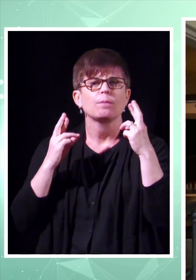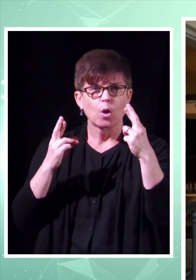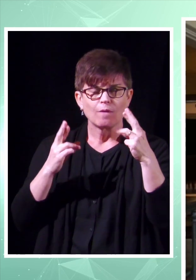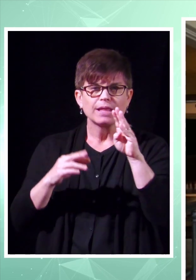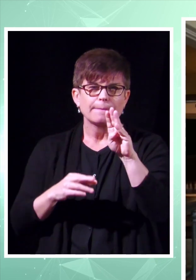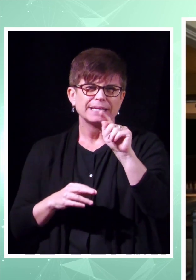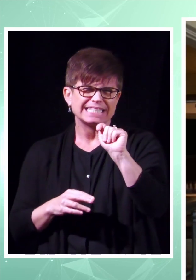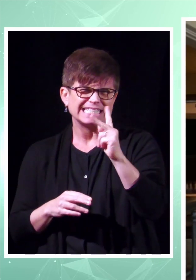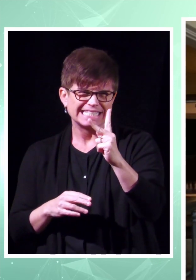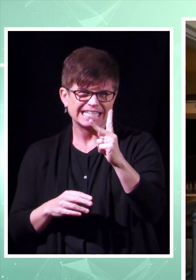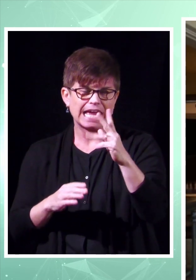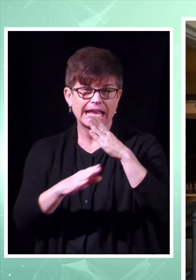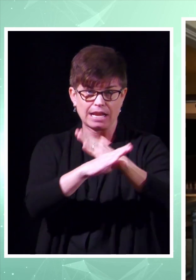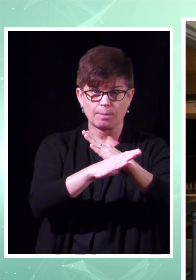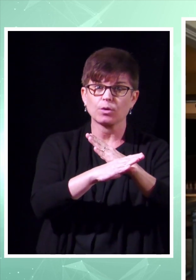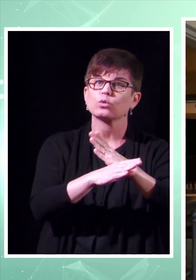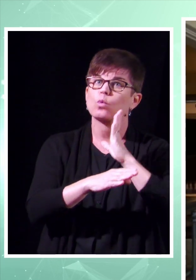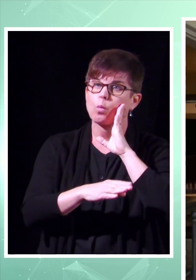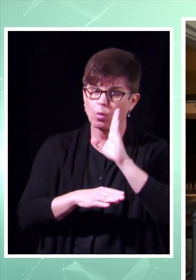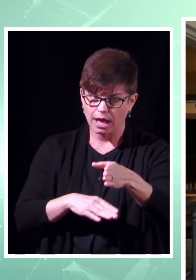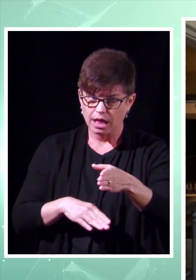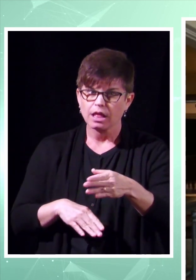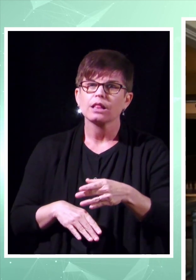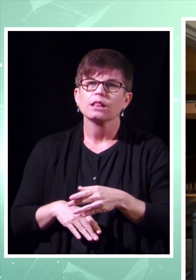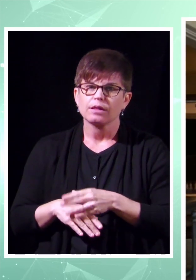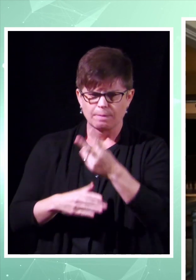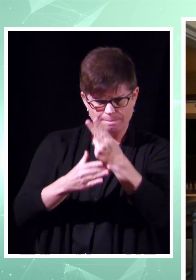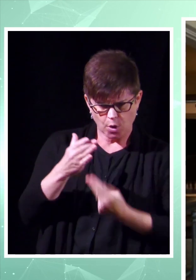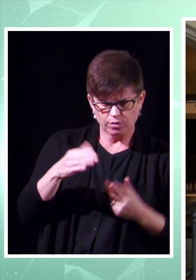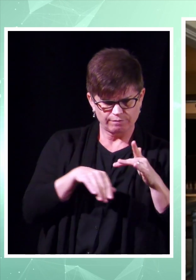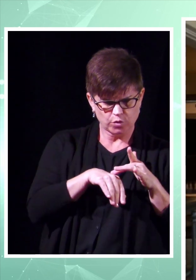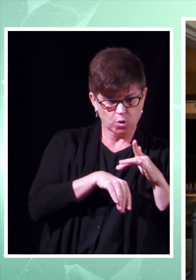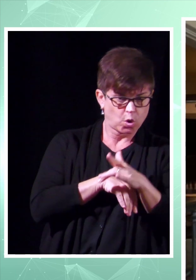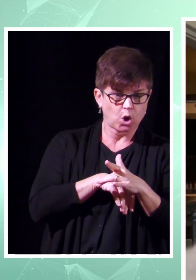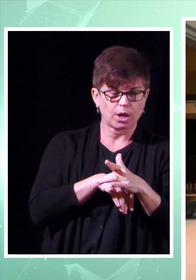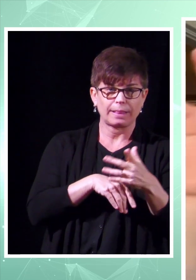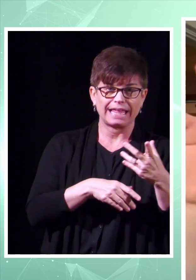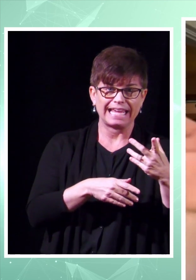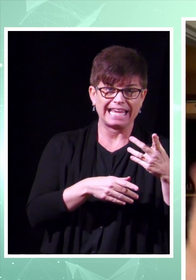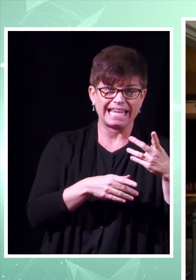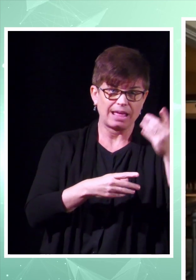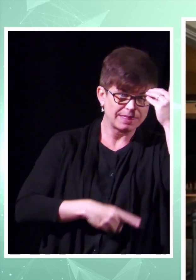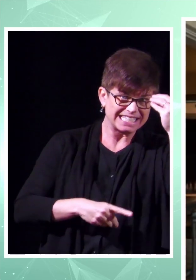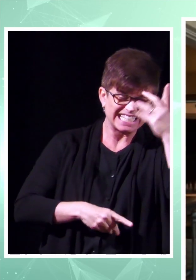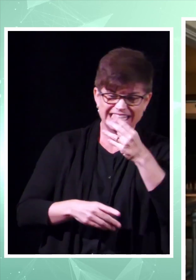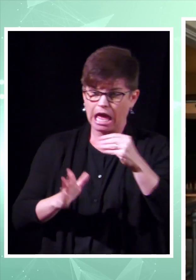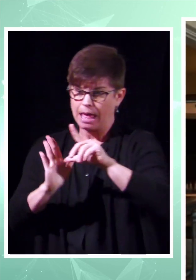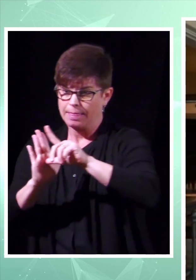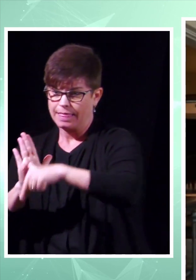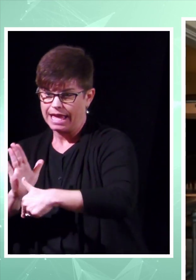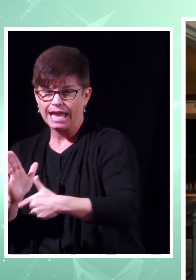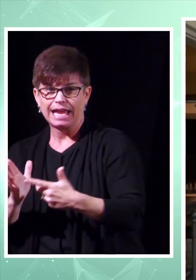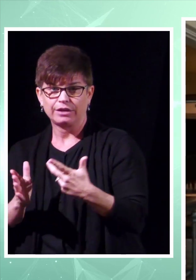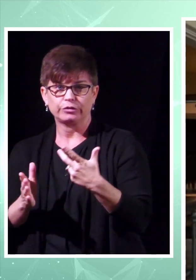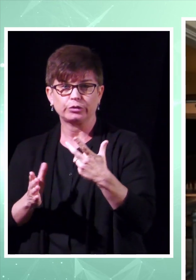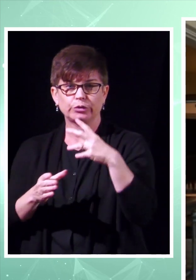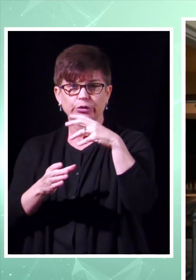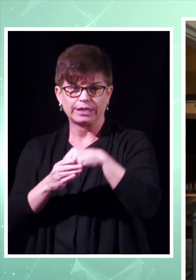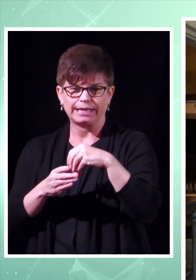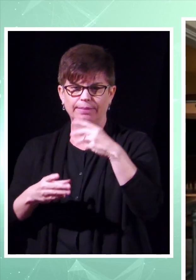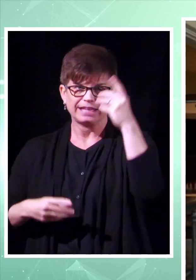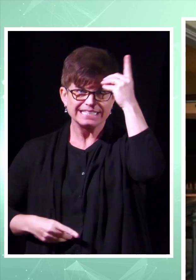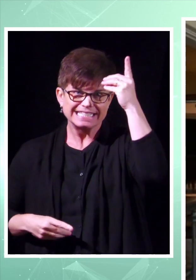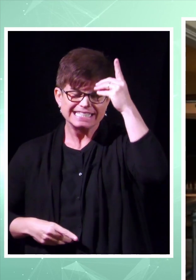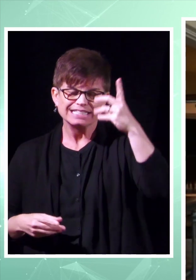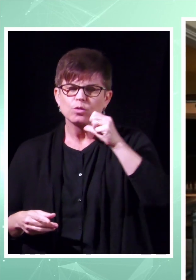will, in fact, have a place both early in the disease and later in the disease. Now, even though we're